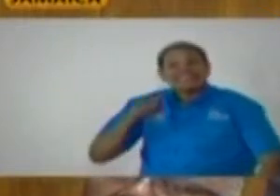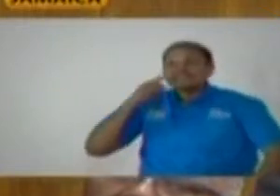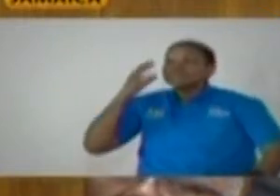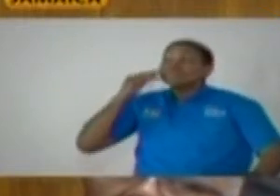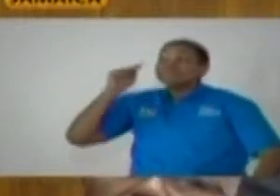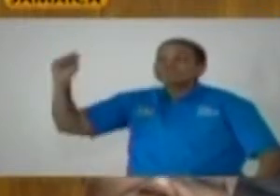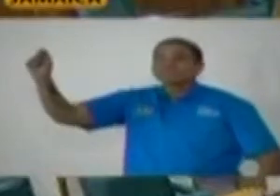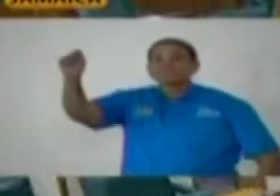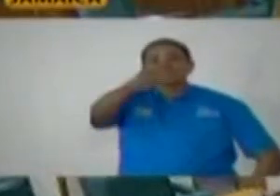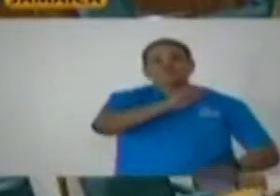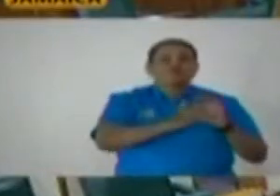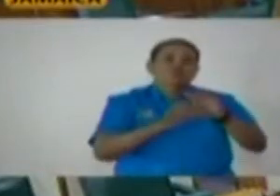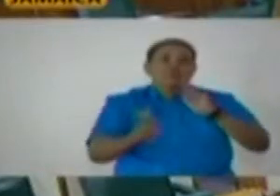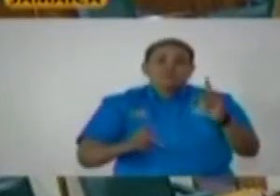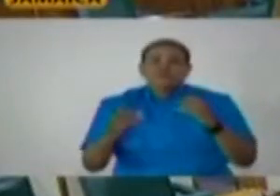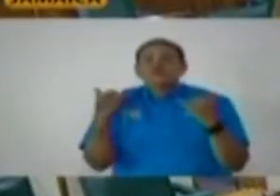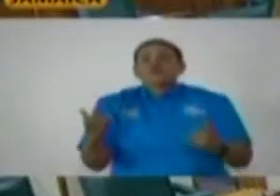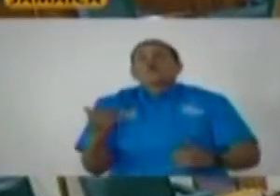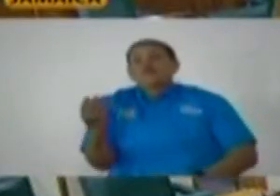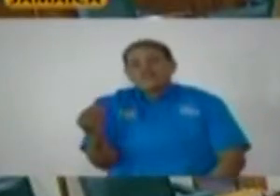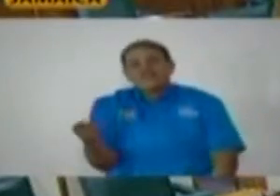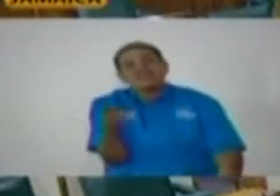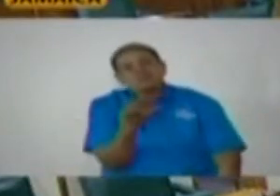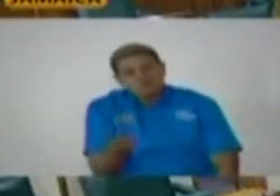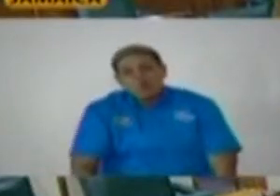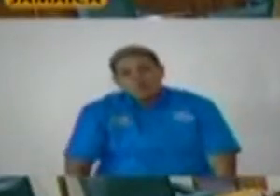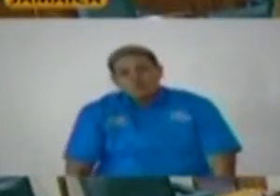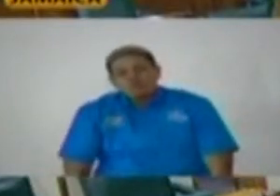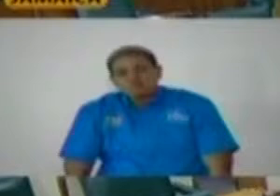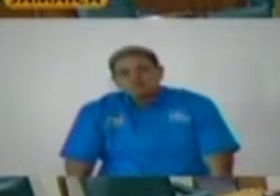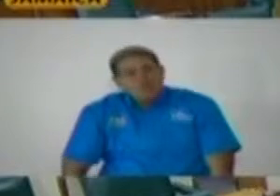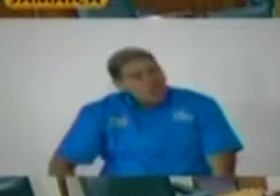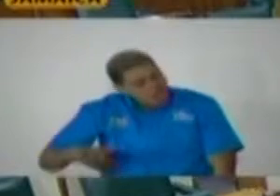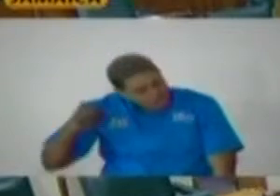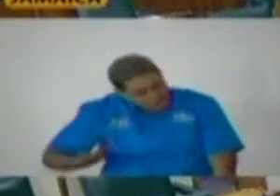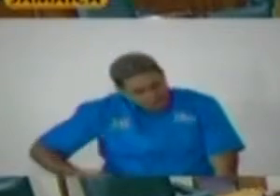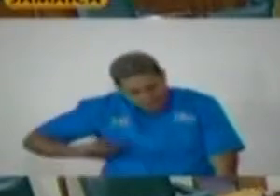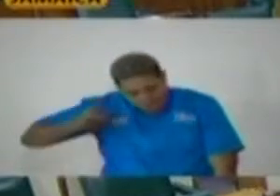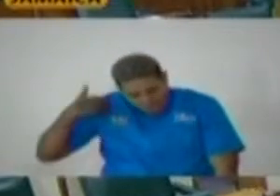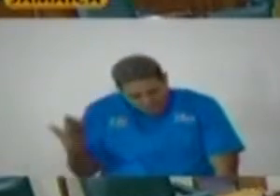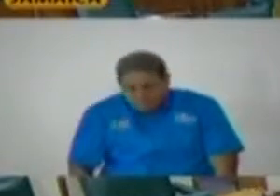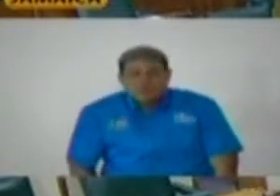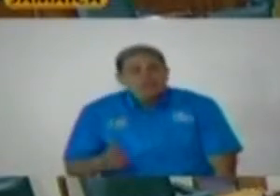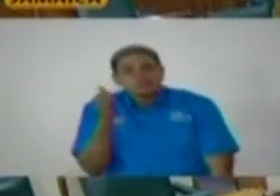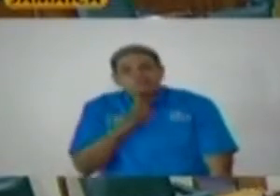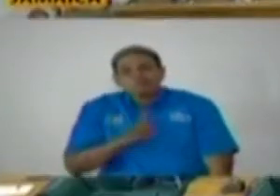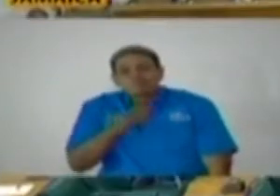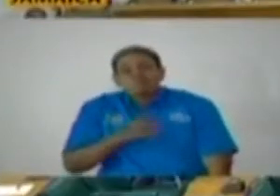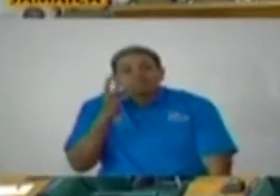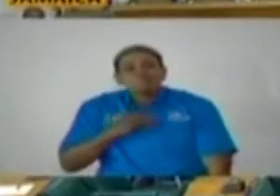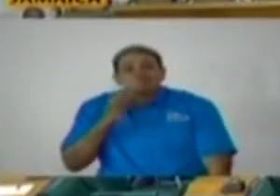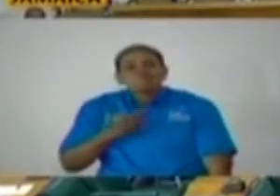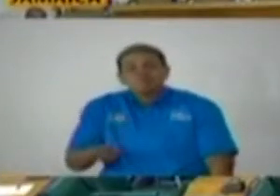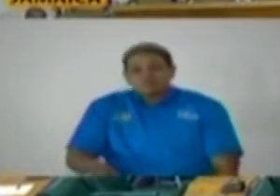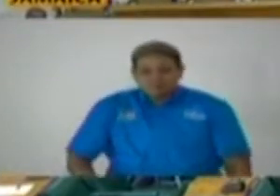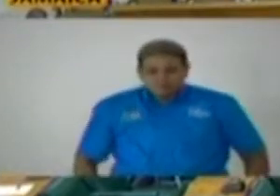Madam Speaker, that Jamaicans are faced with every single day.